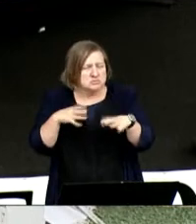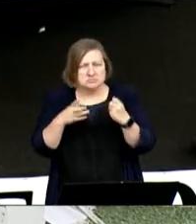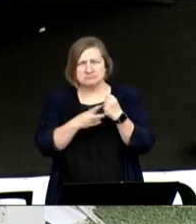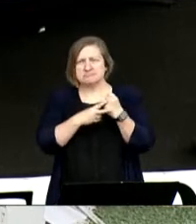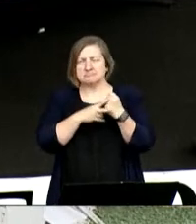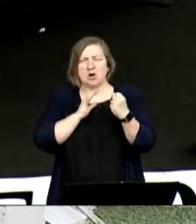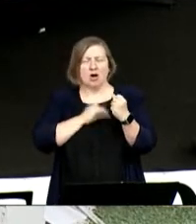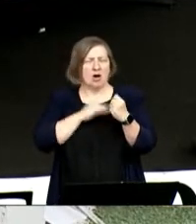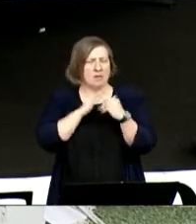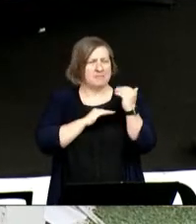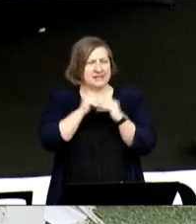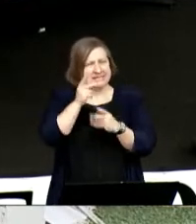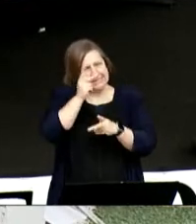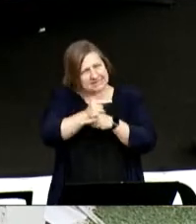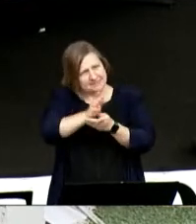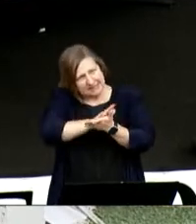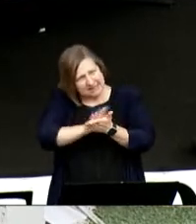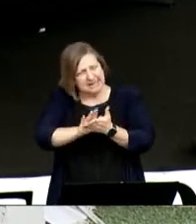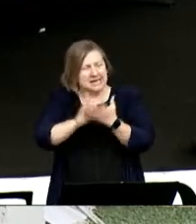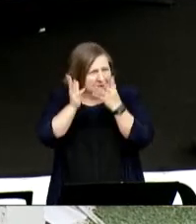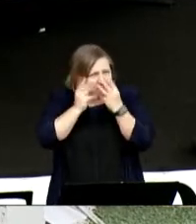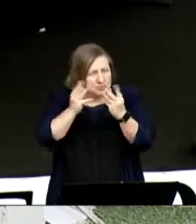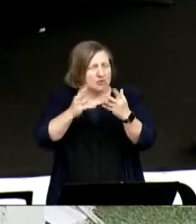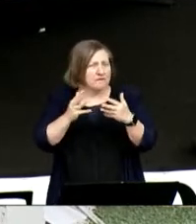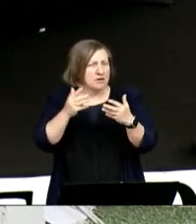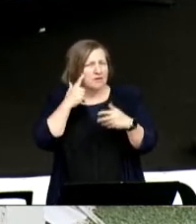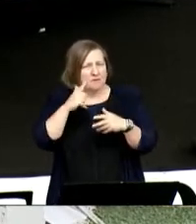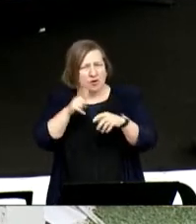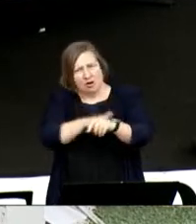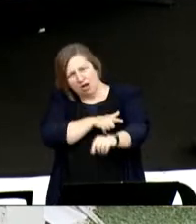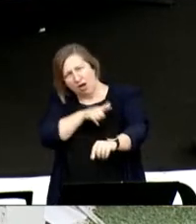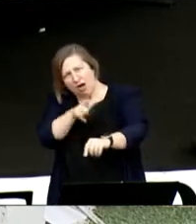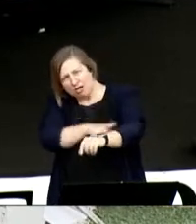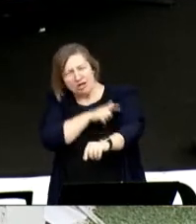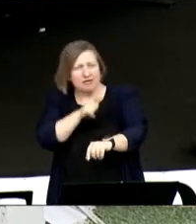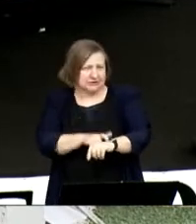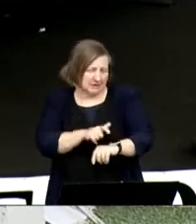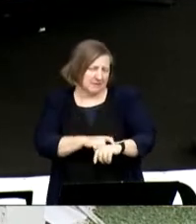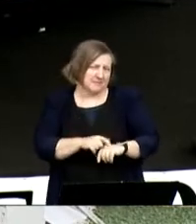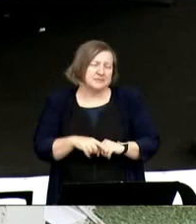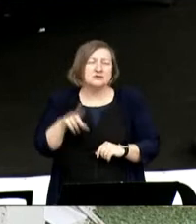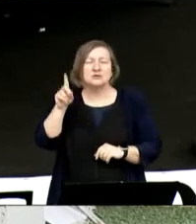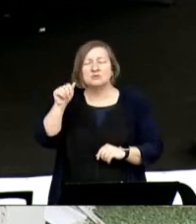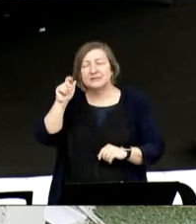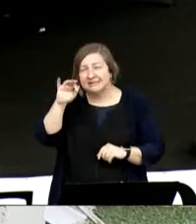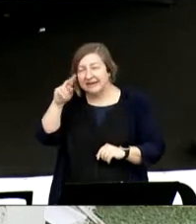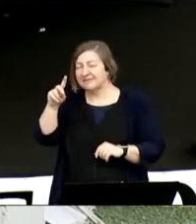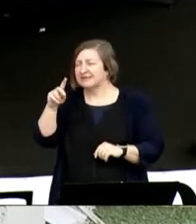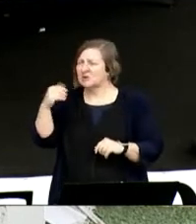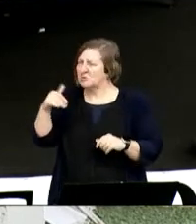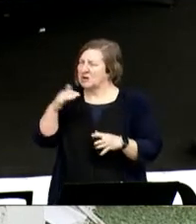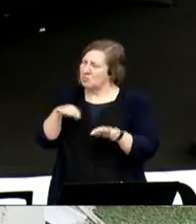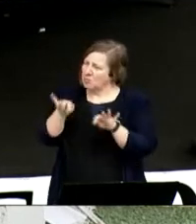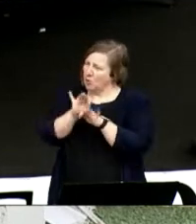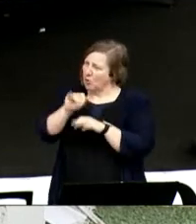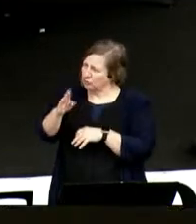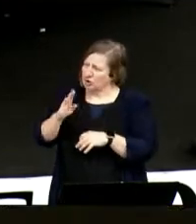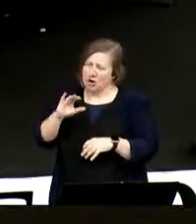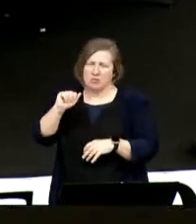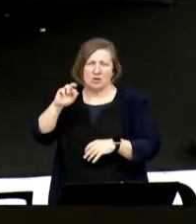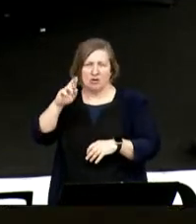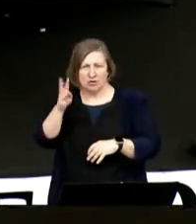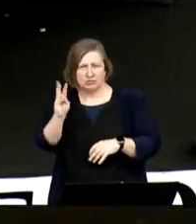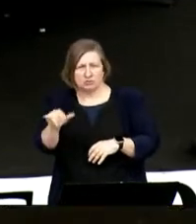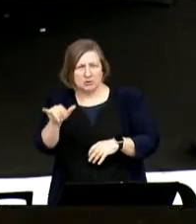our building and keep it clean and beautiful for a long, long time. So David has a very important job at